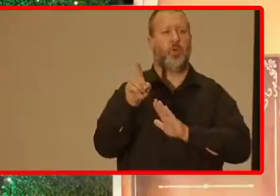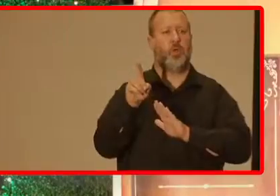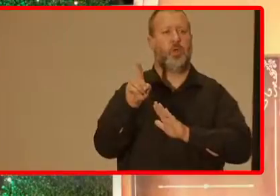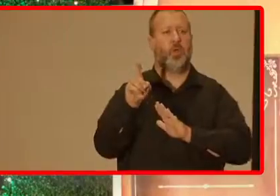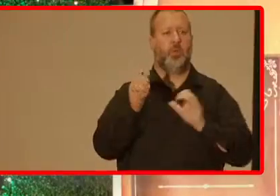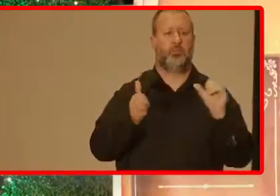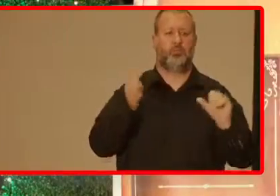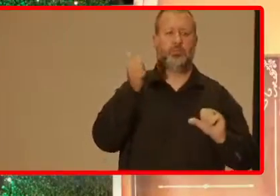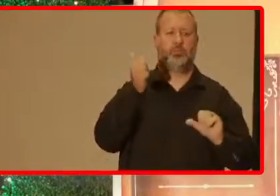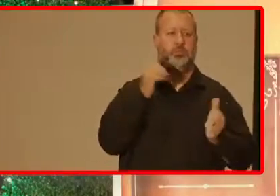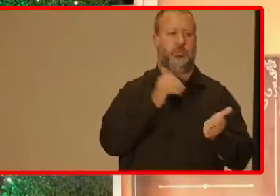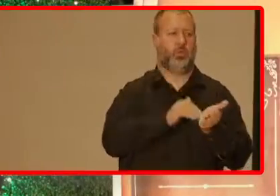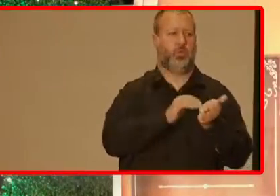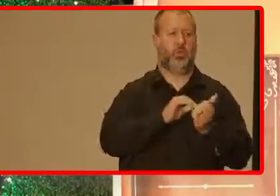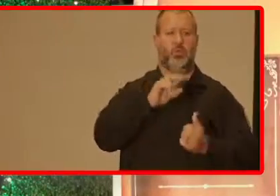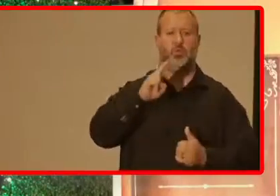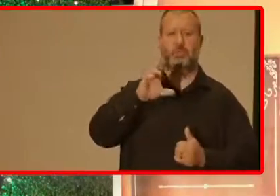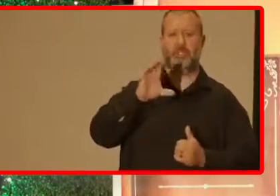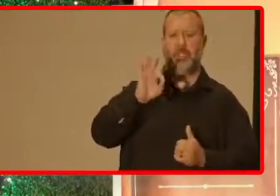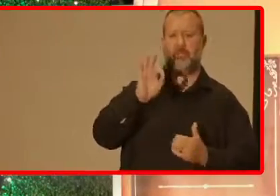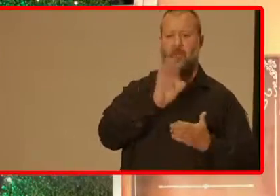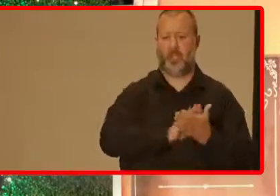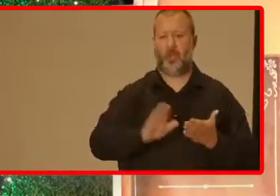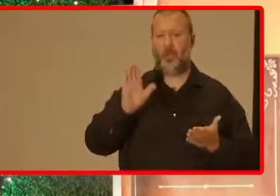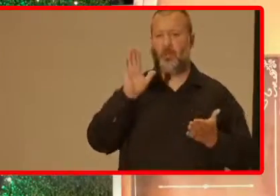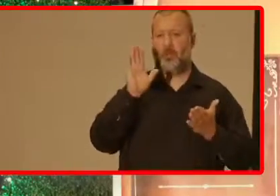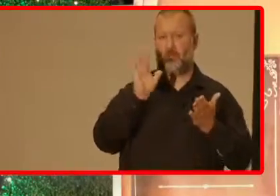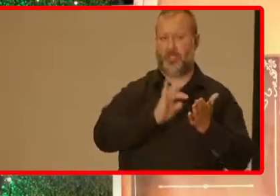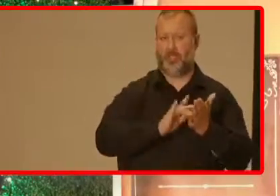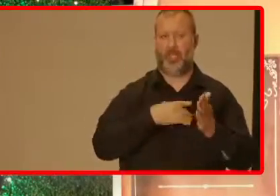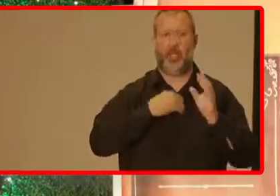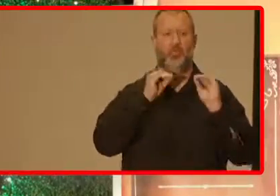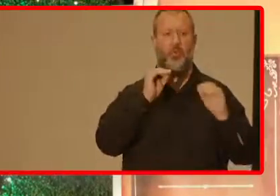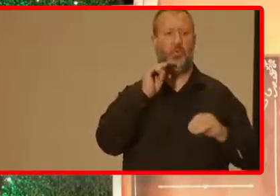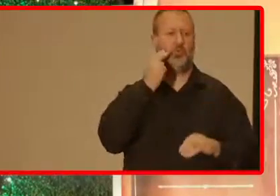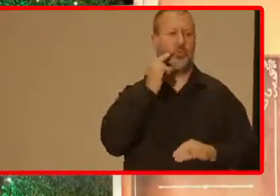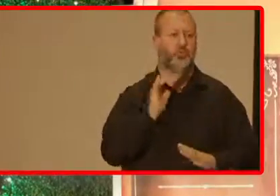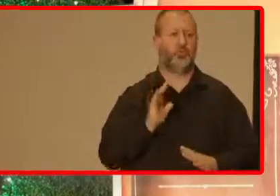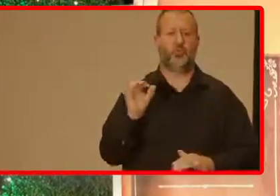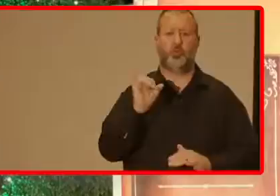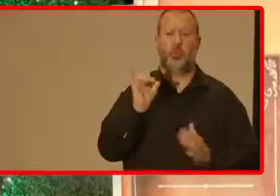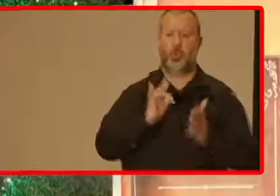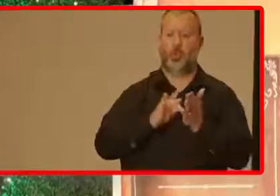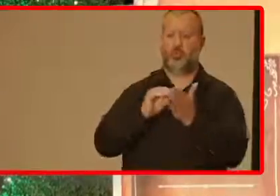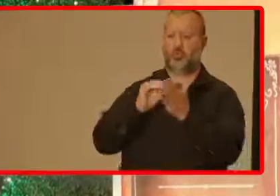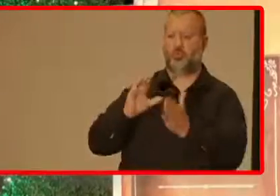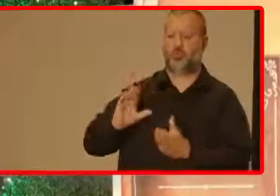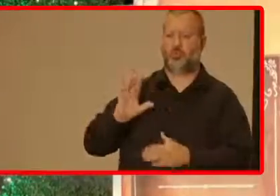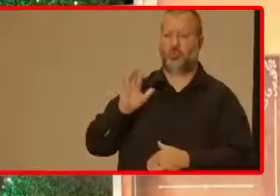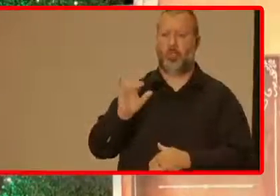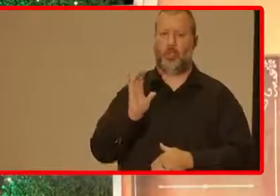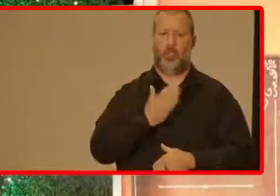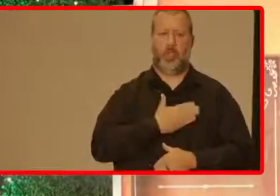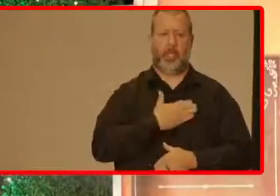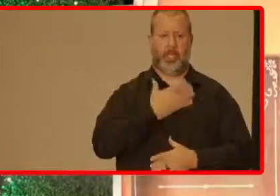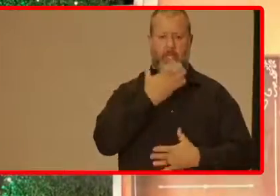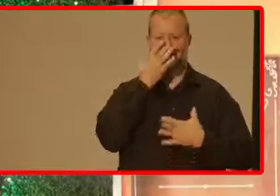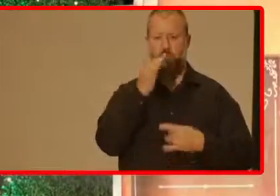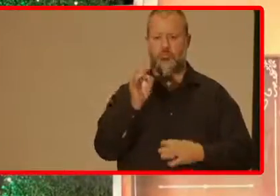of pediatrics at UCF College of Medicine, where I taught nutrition to the medical students. That's my